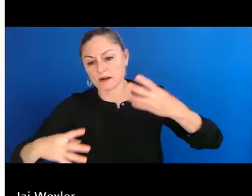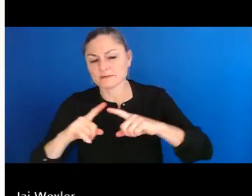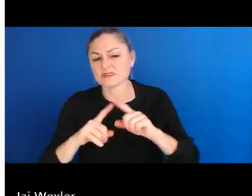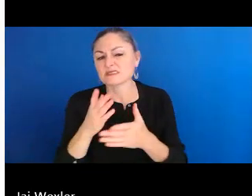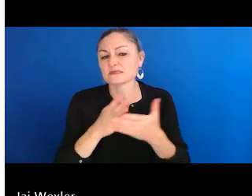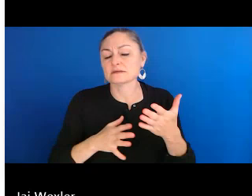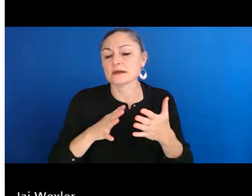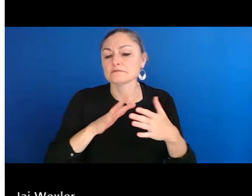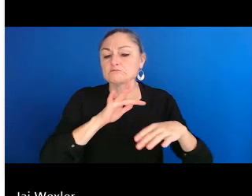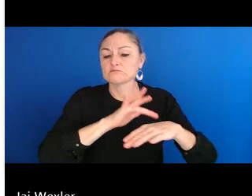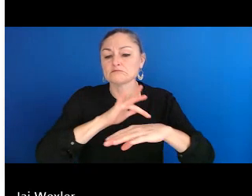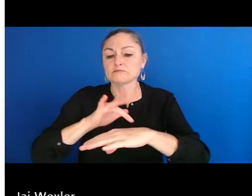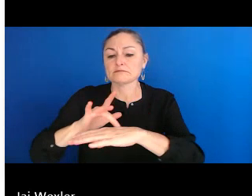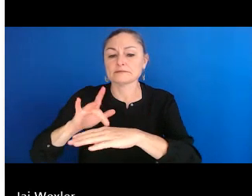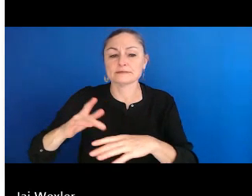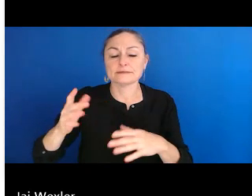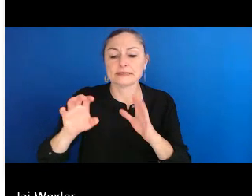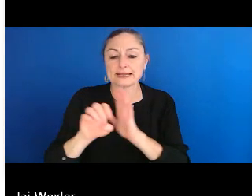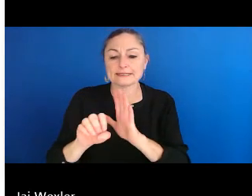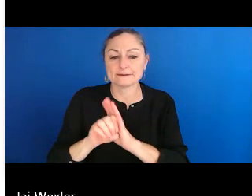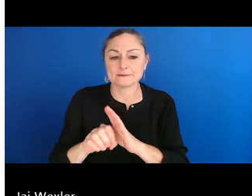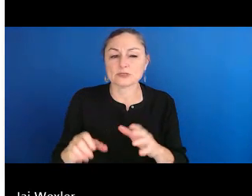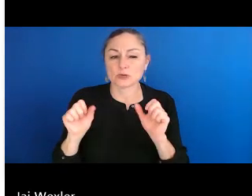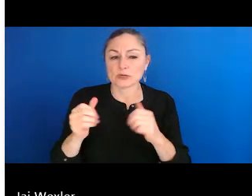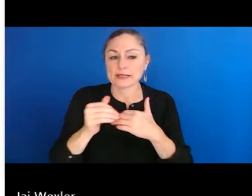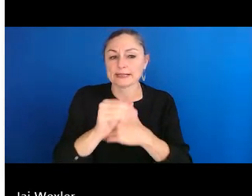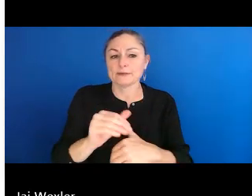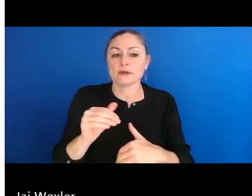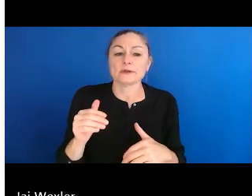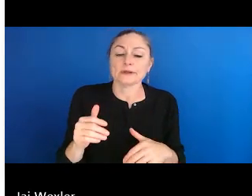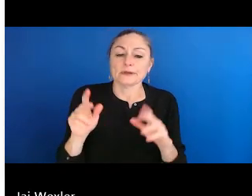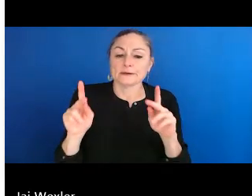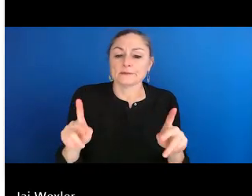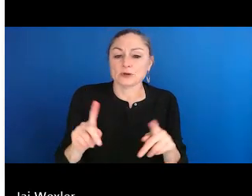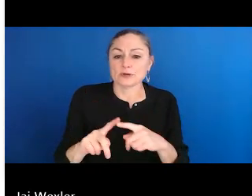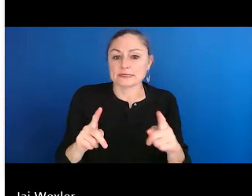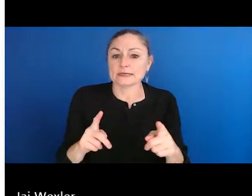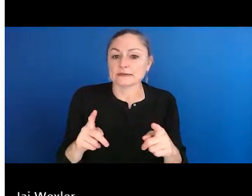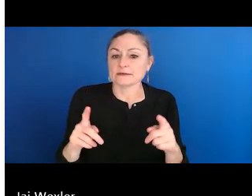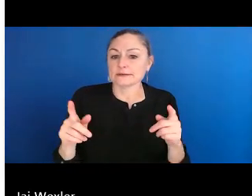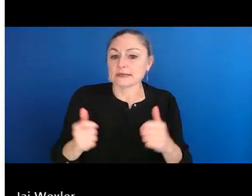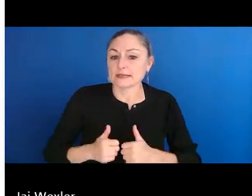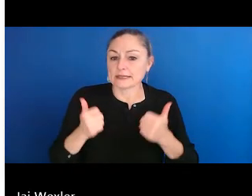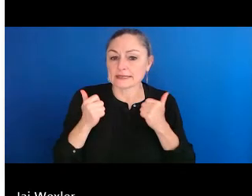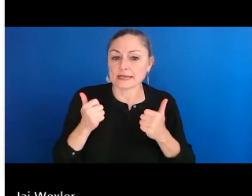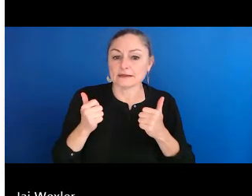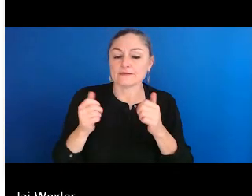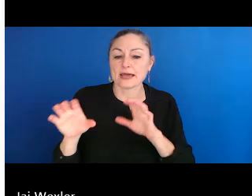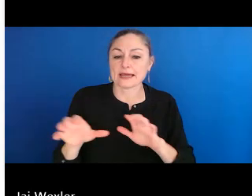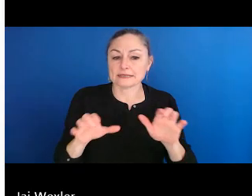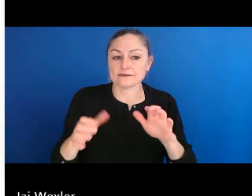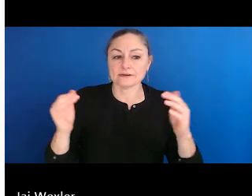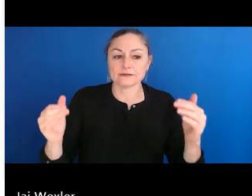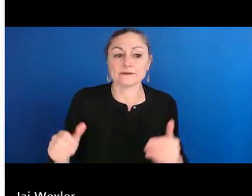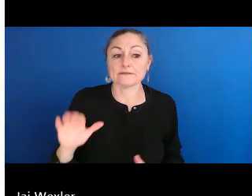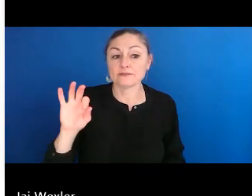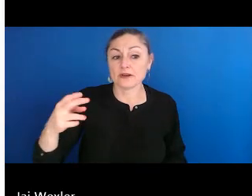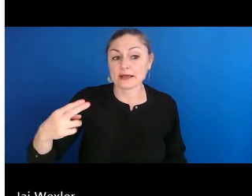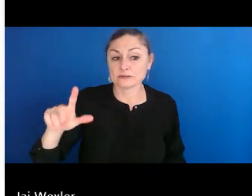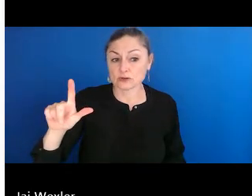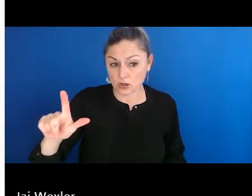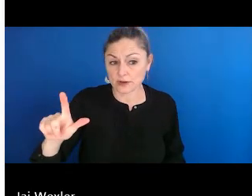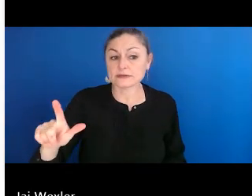how a disability may limit one or more of a person's major life activities. Our fair housing laws protect those who